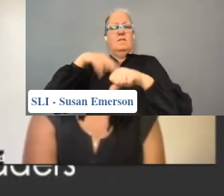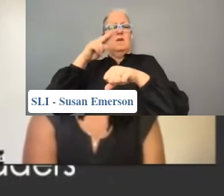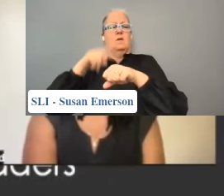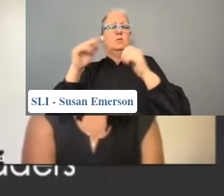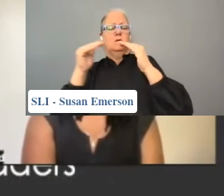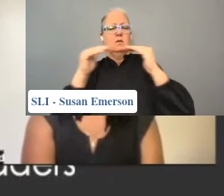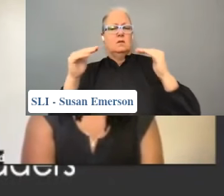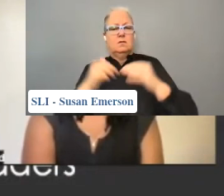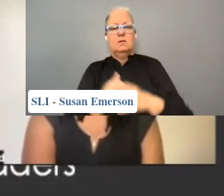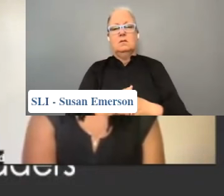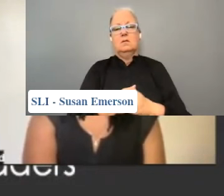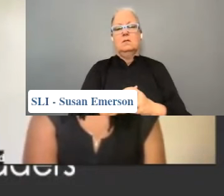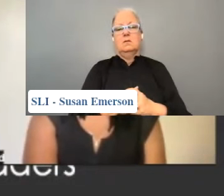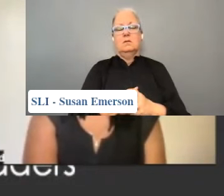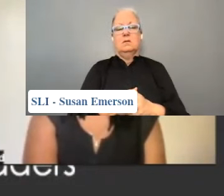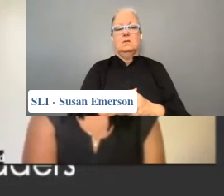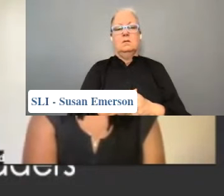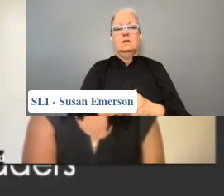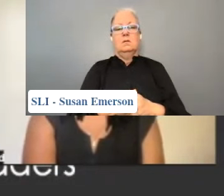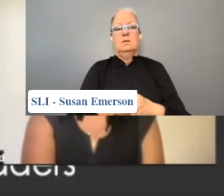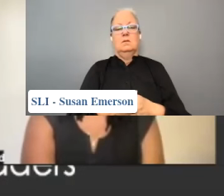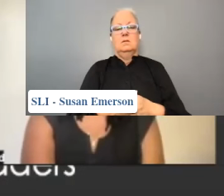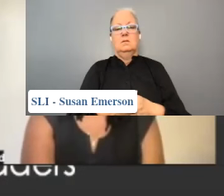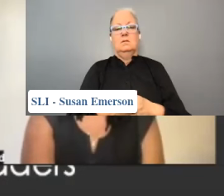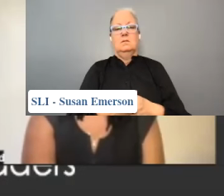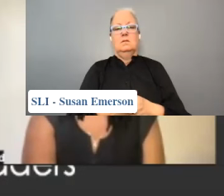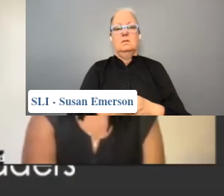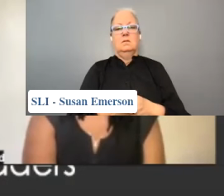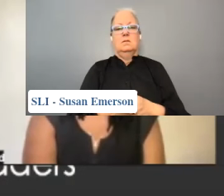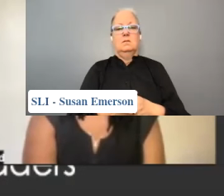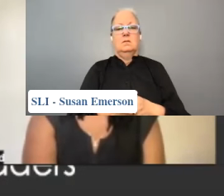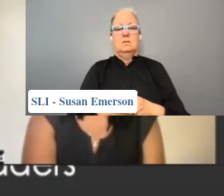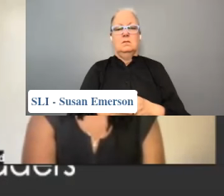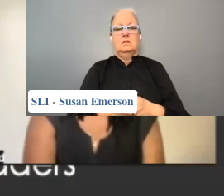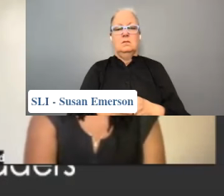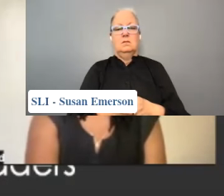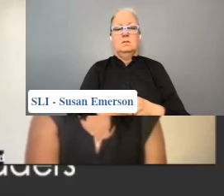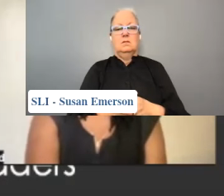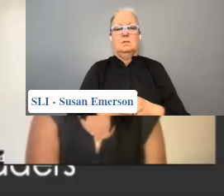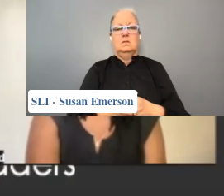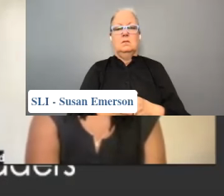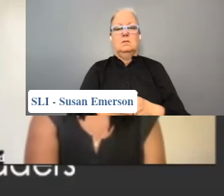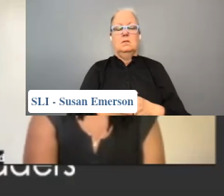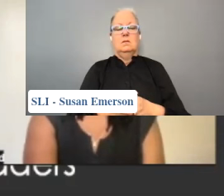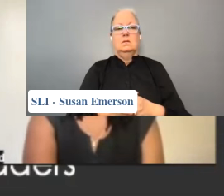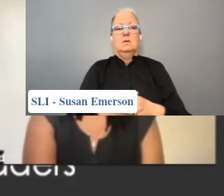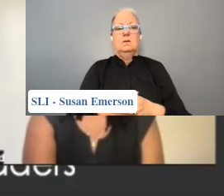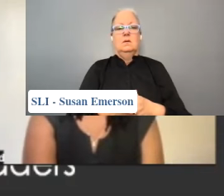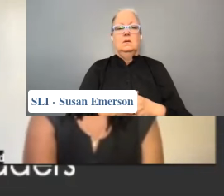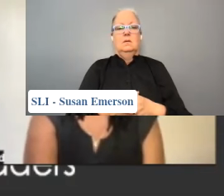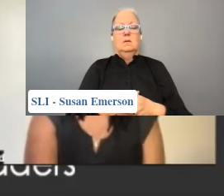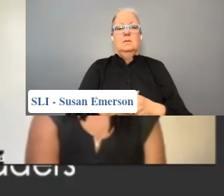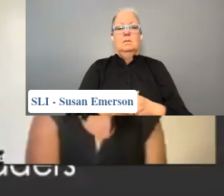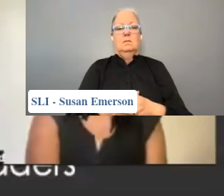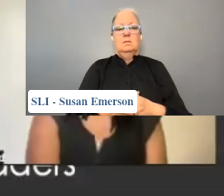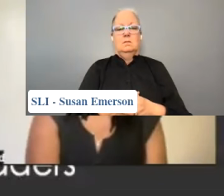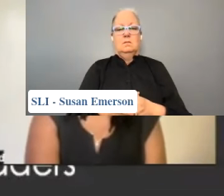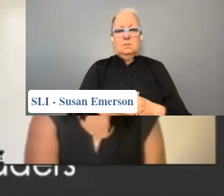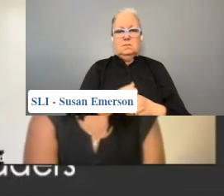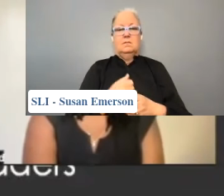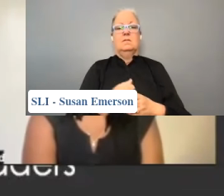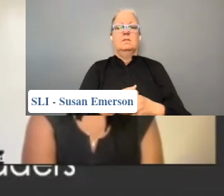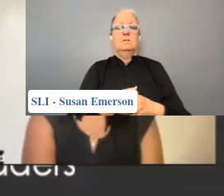have Institute Muryango, or Friends of Family Workforce, delivering the Sugira Muryango intervention.